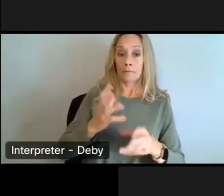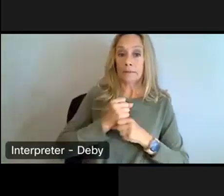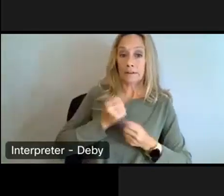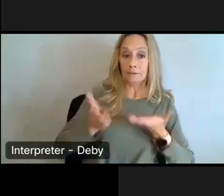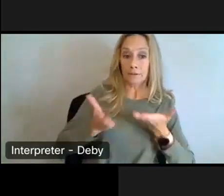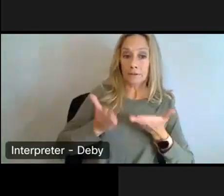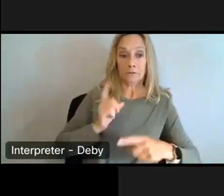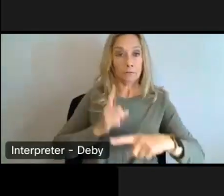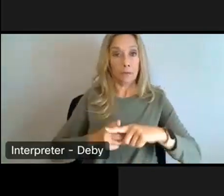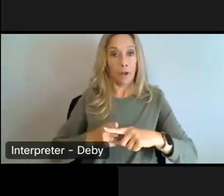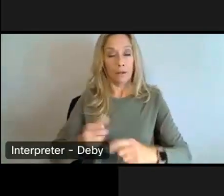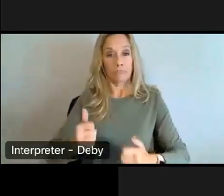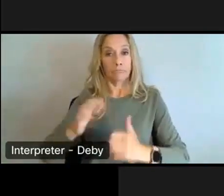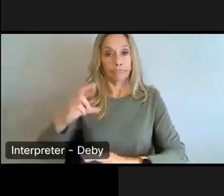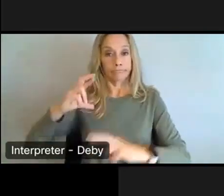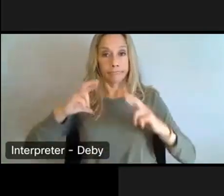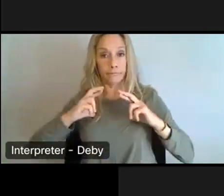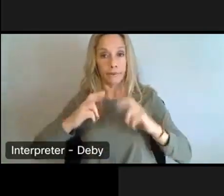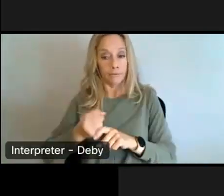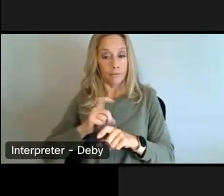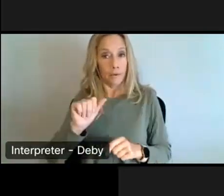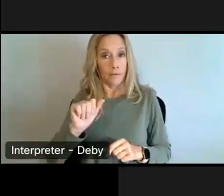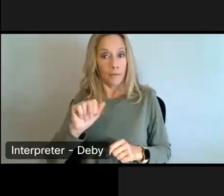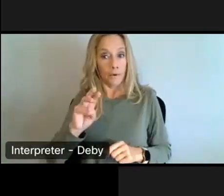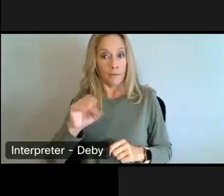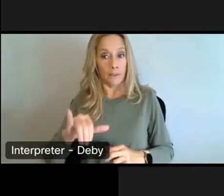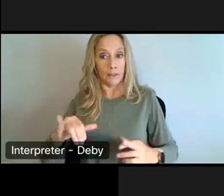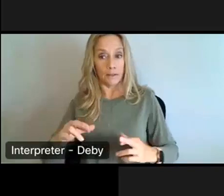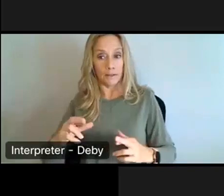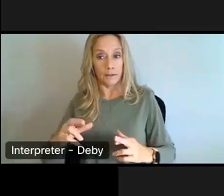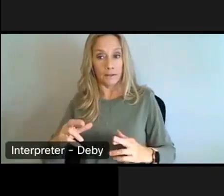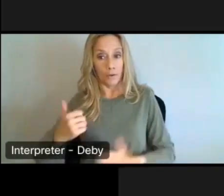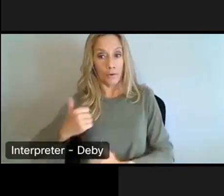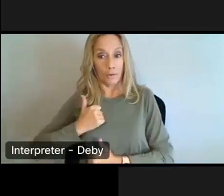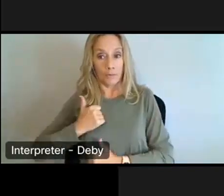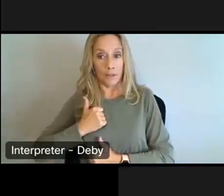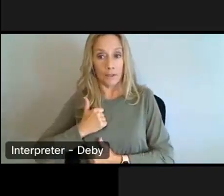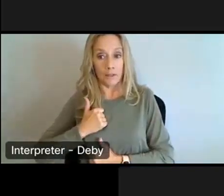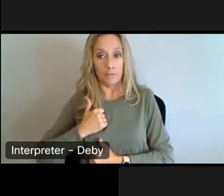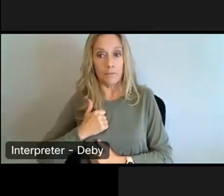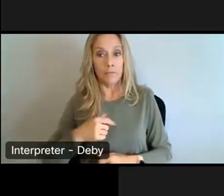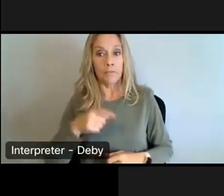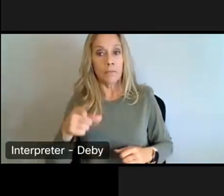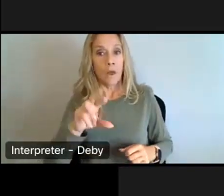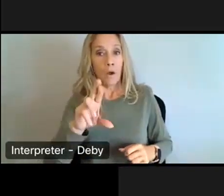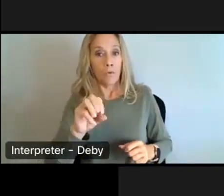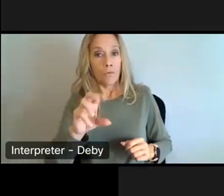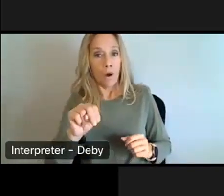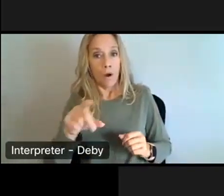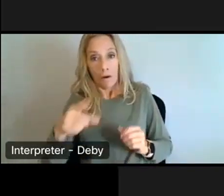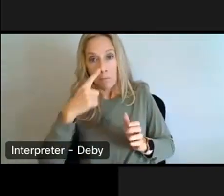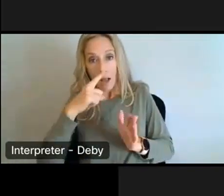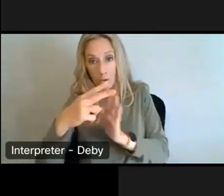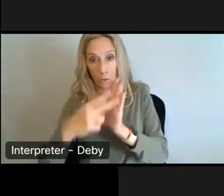answer any questions for us today. So Ron Hanners, would you mind reading off any questions you see in the chat